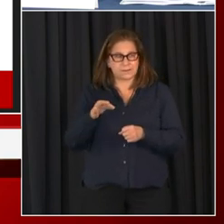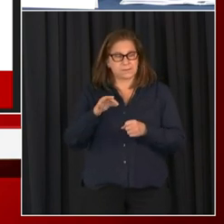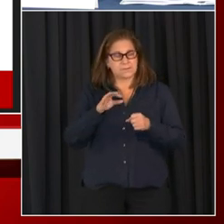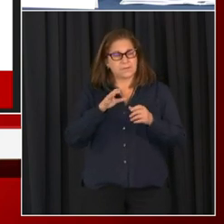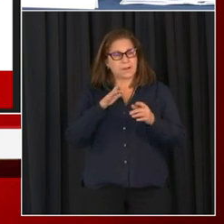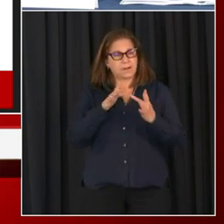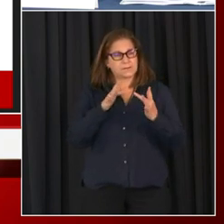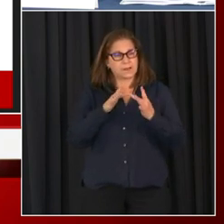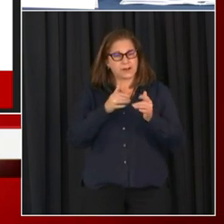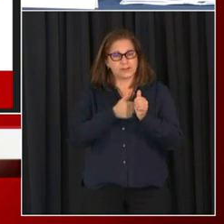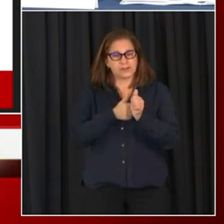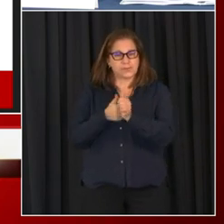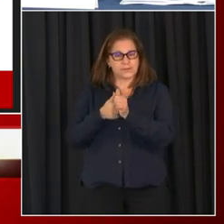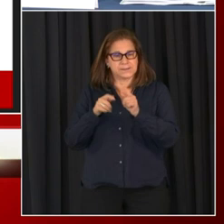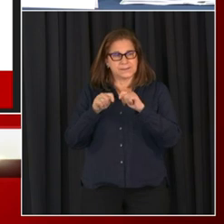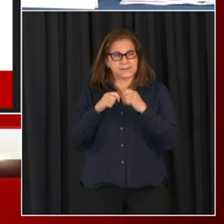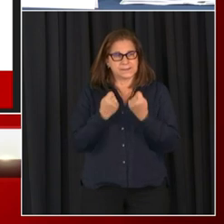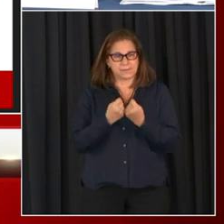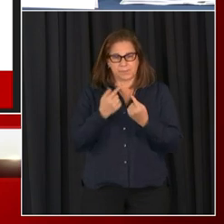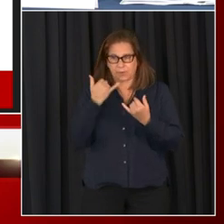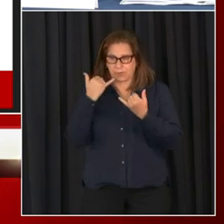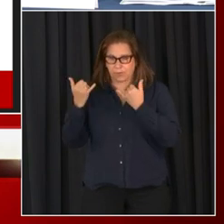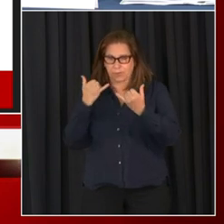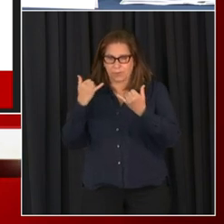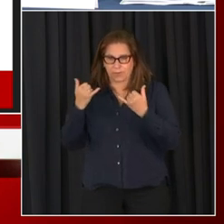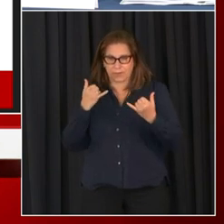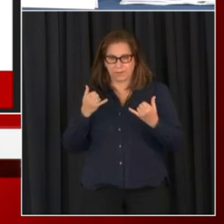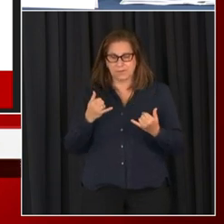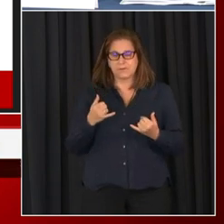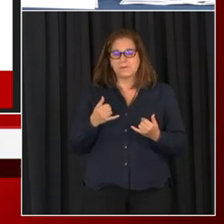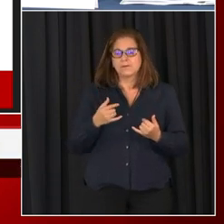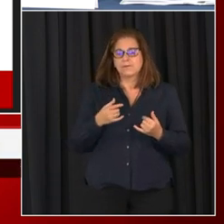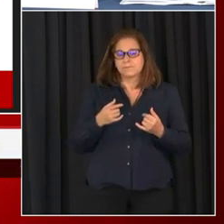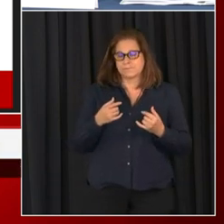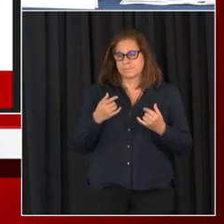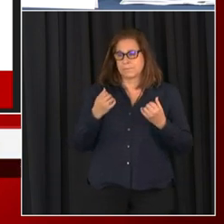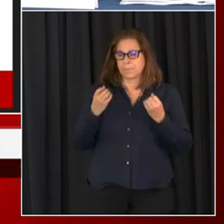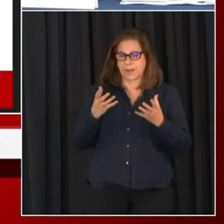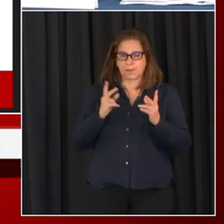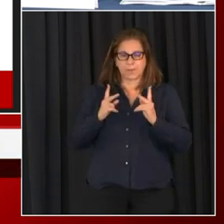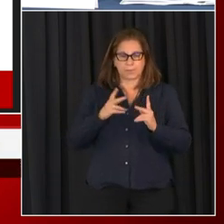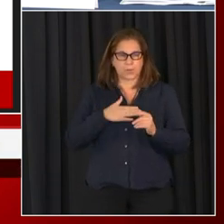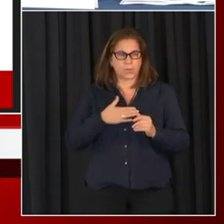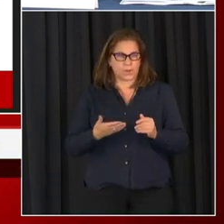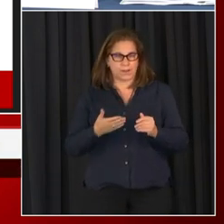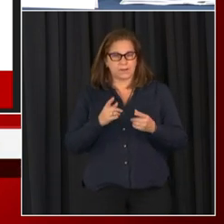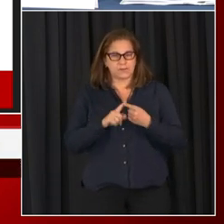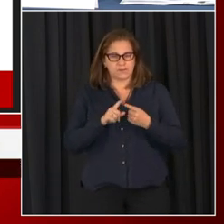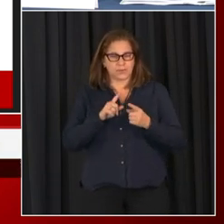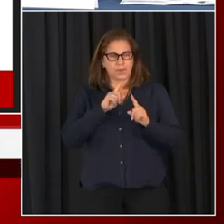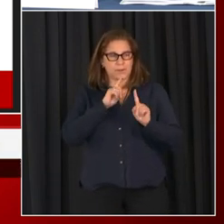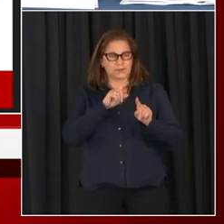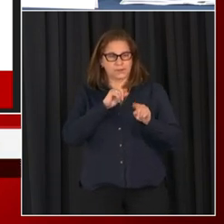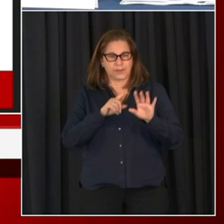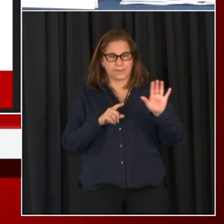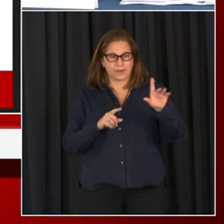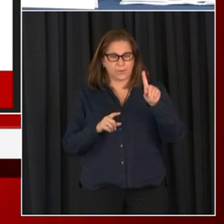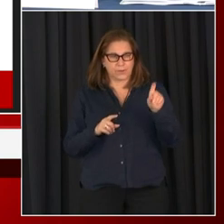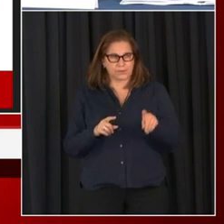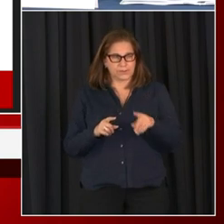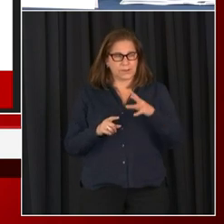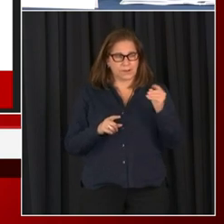individuals completing their interviews within 3 days of receiving a call from our team. This allows us to have